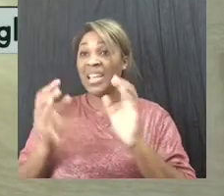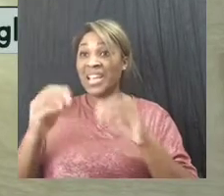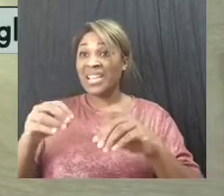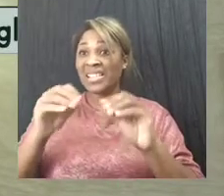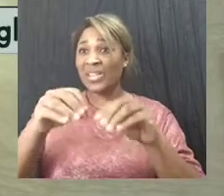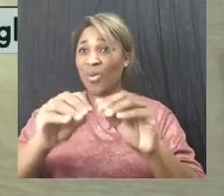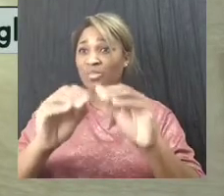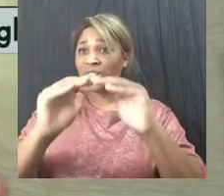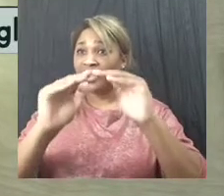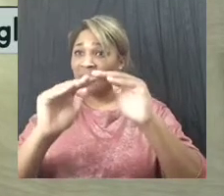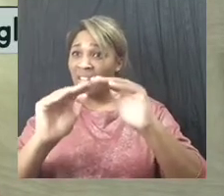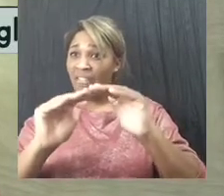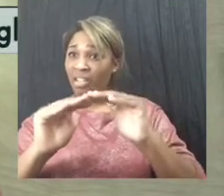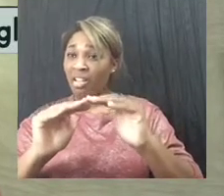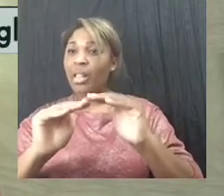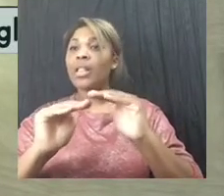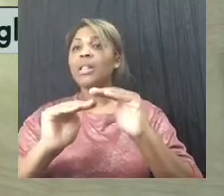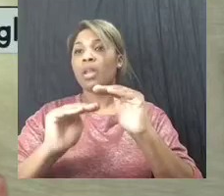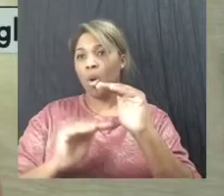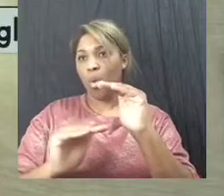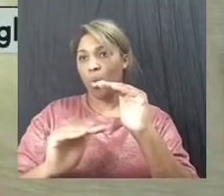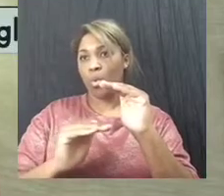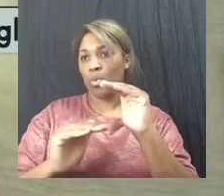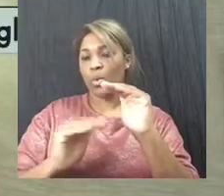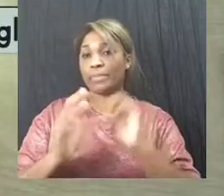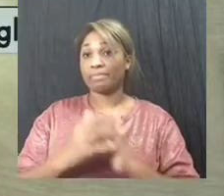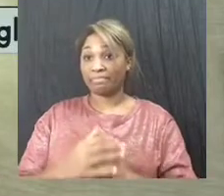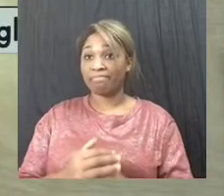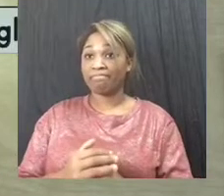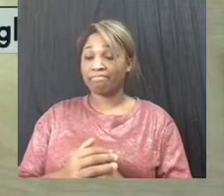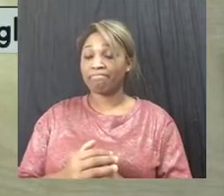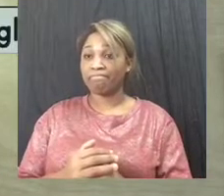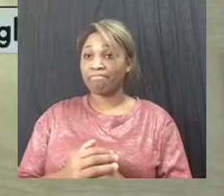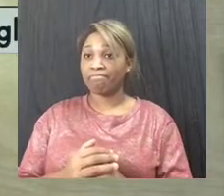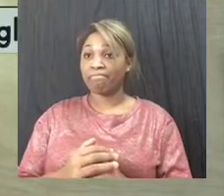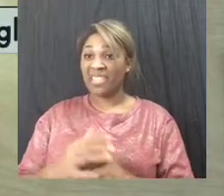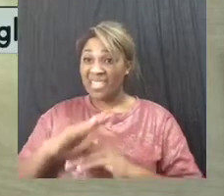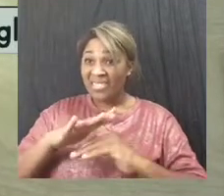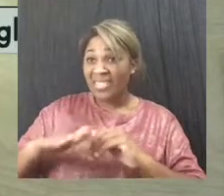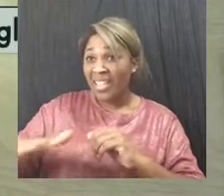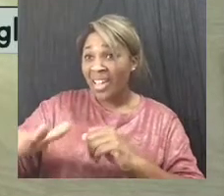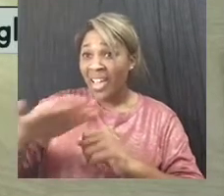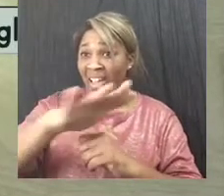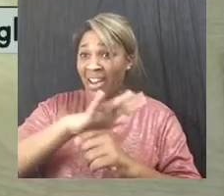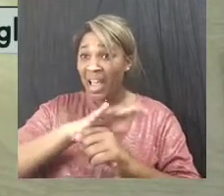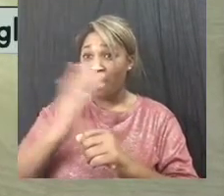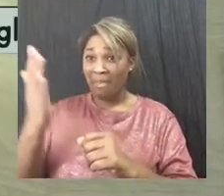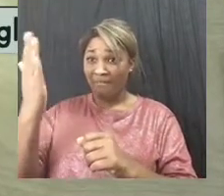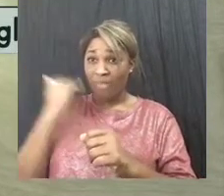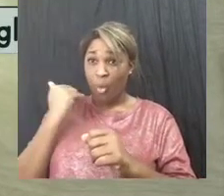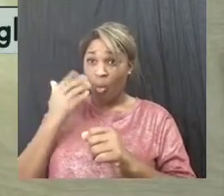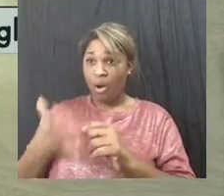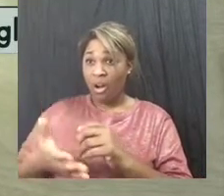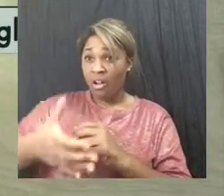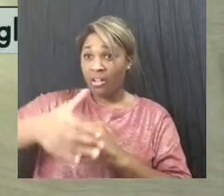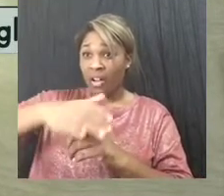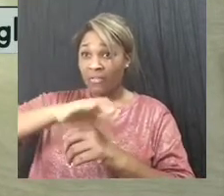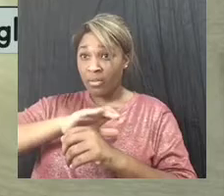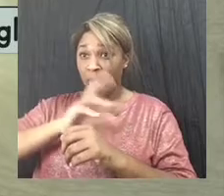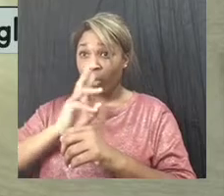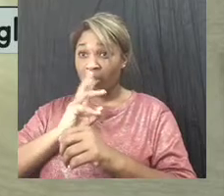So the land that was once covered by oceans was now